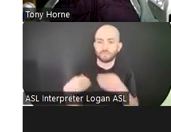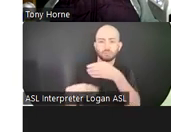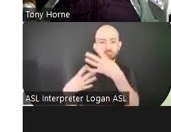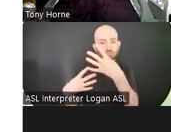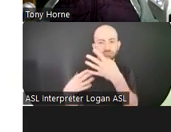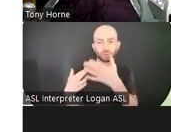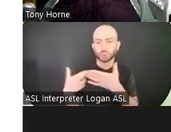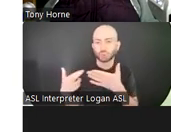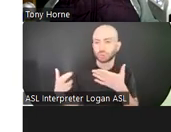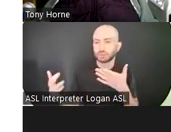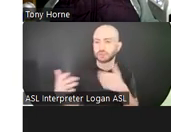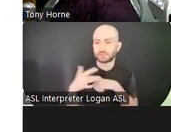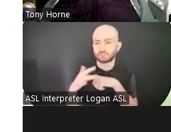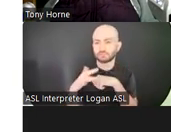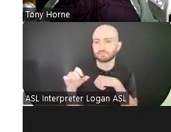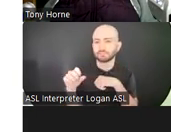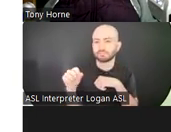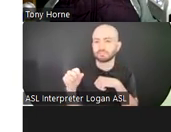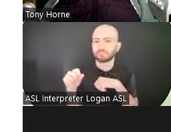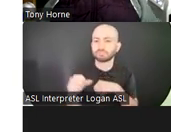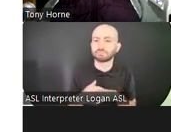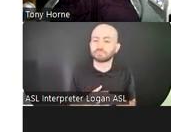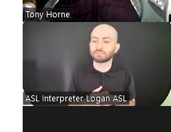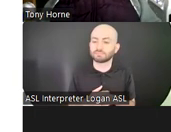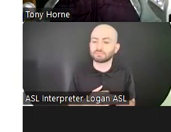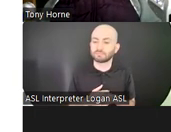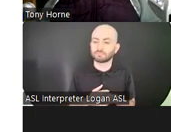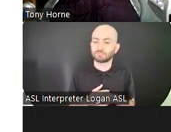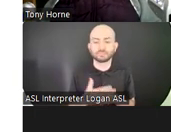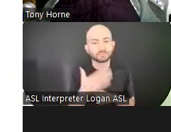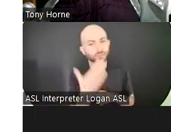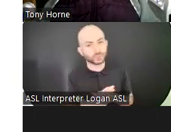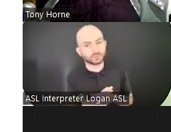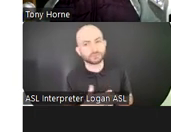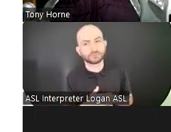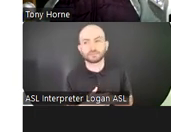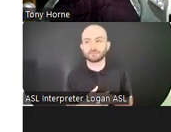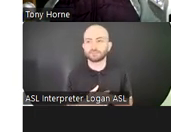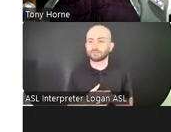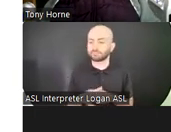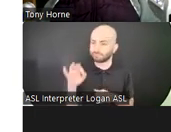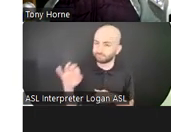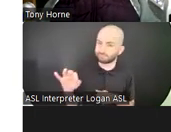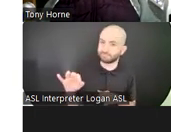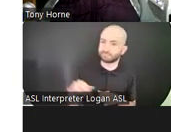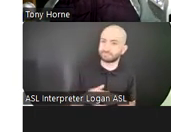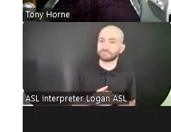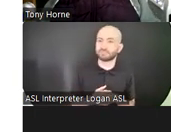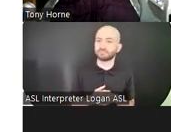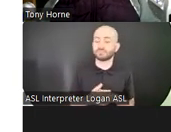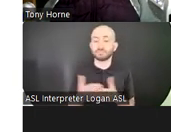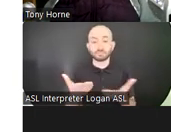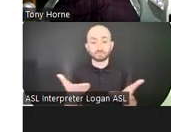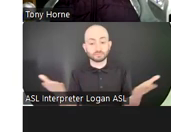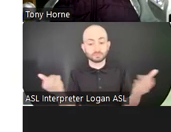resources thank you yeah any other